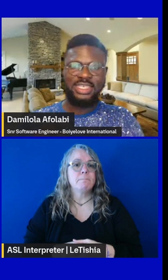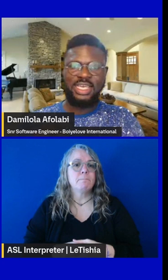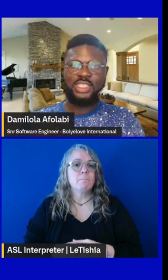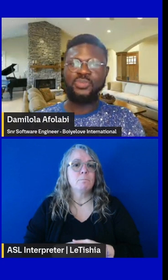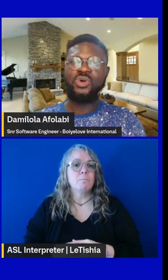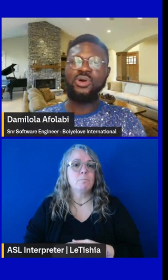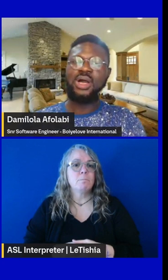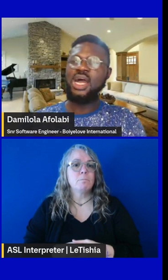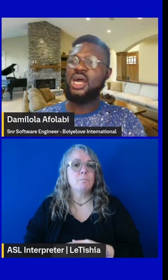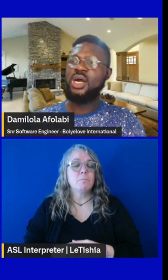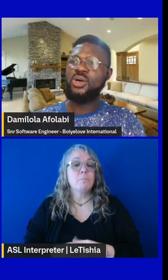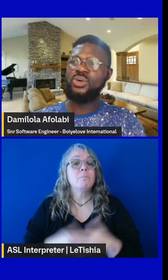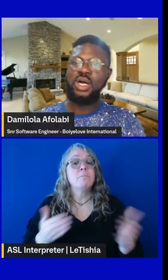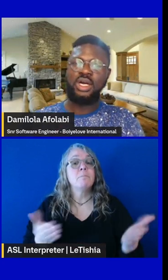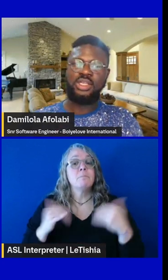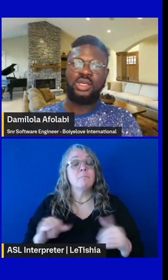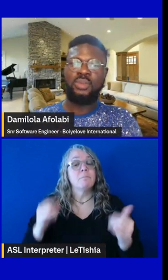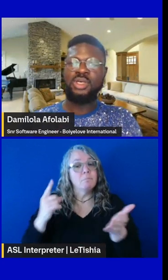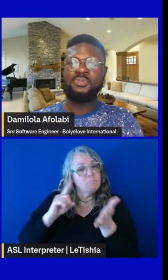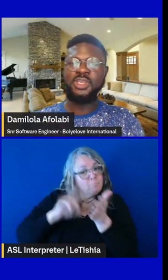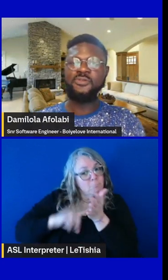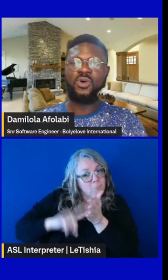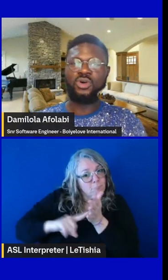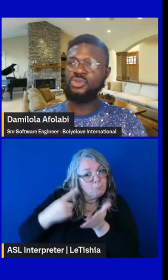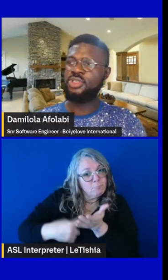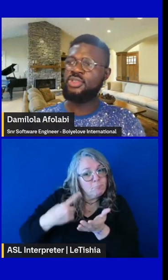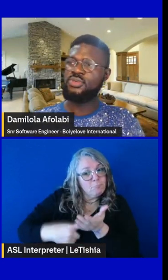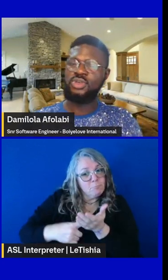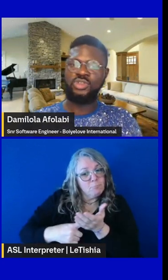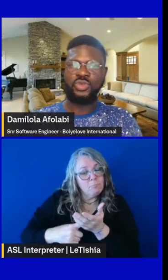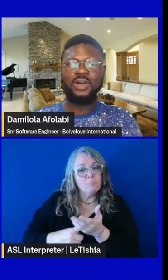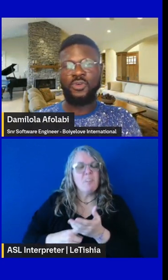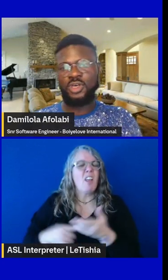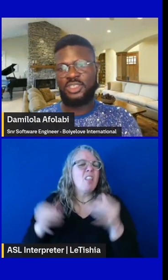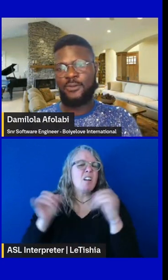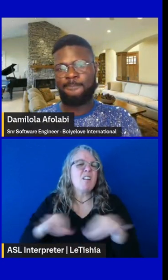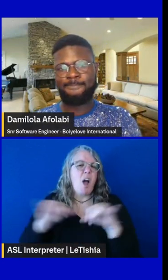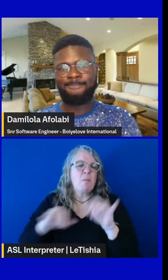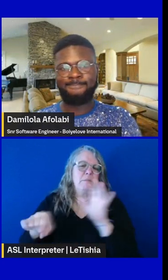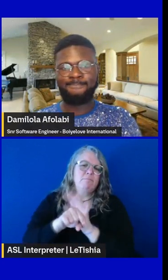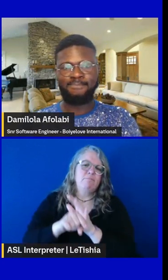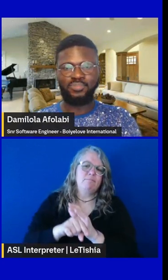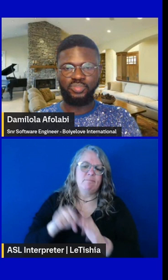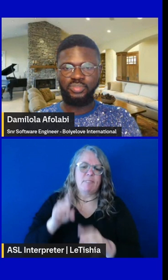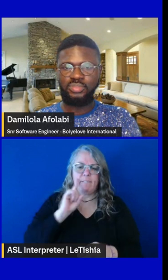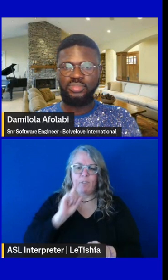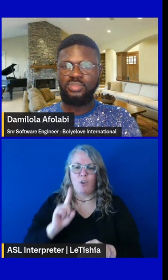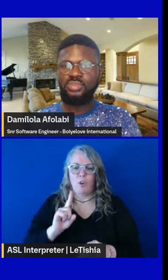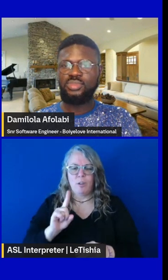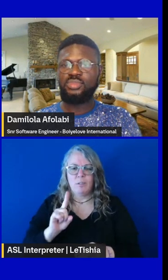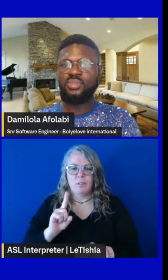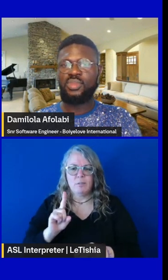Now let's explore how the common pitfalls to avoid.